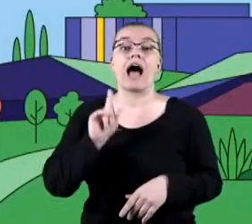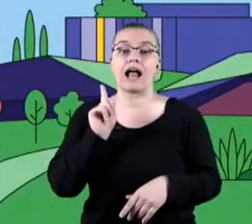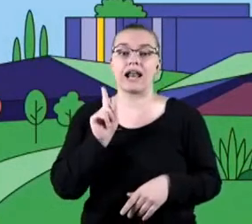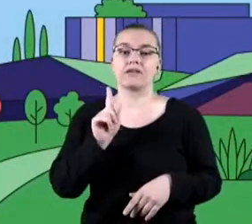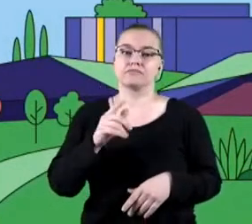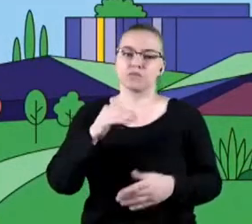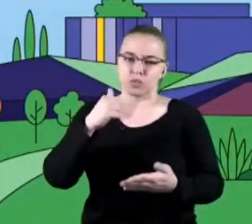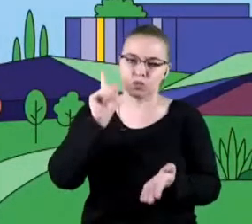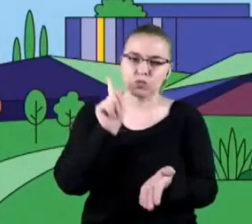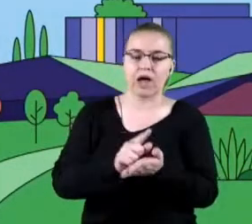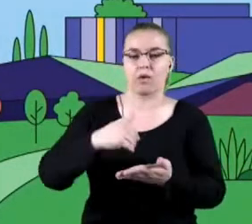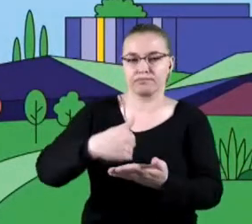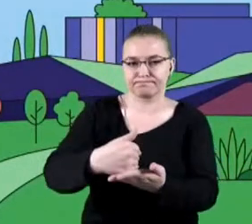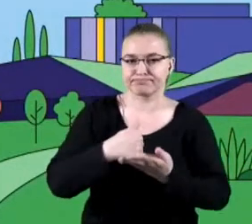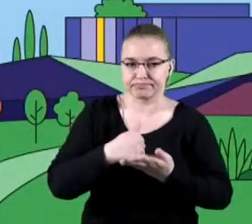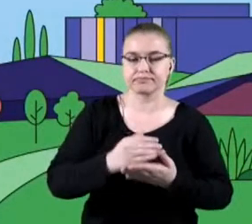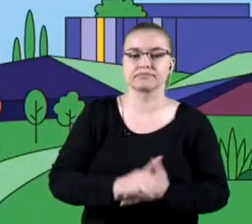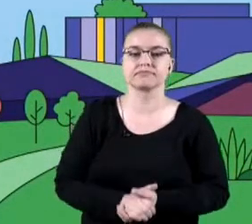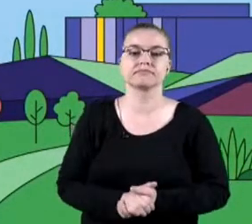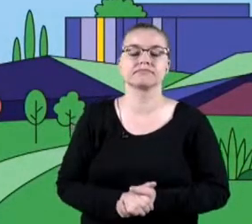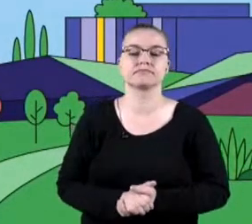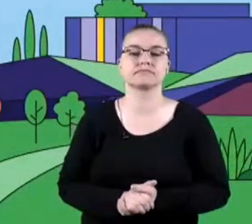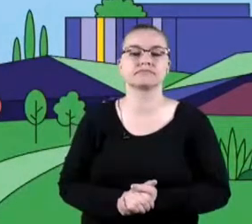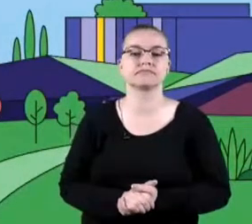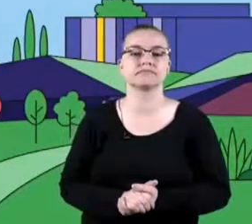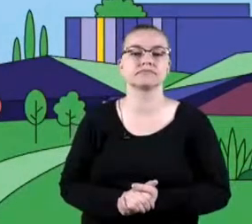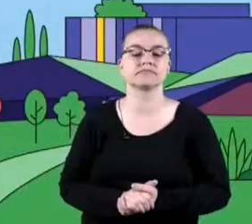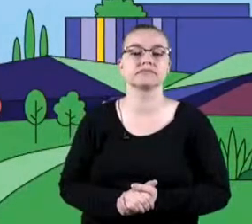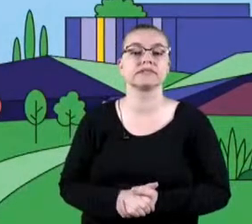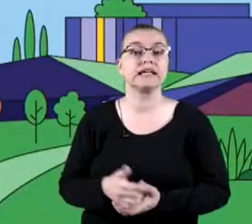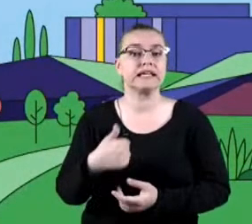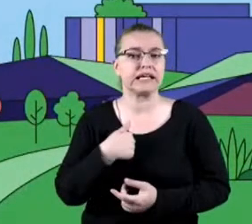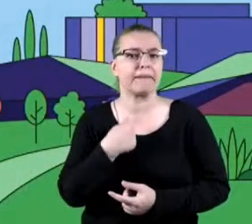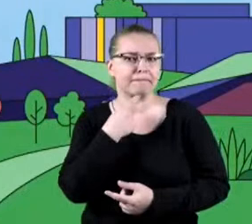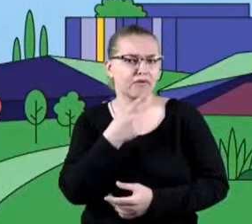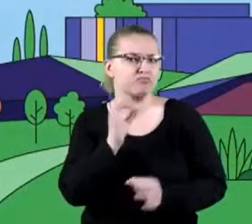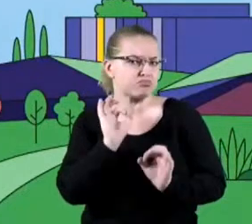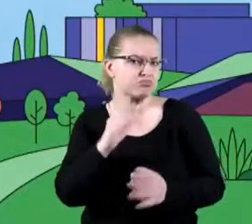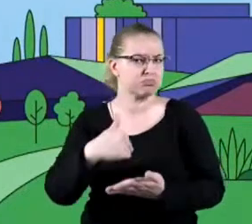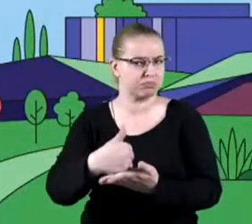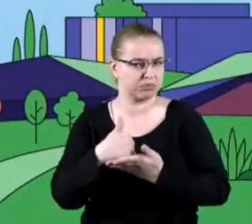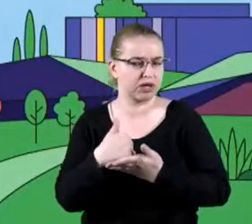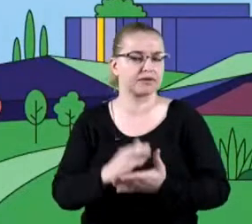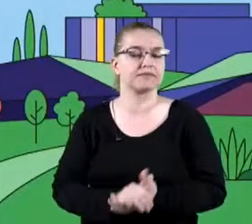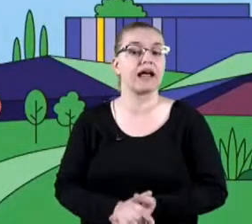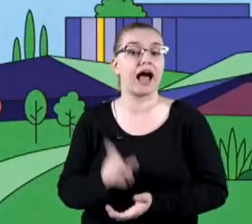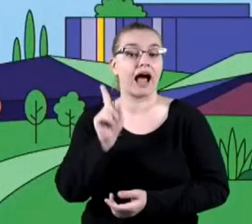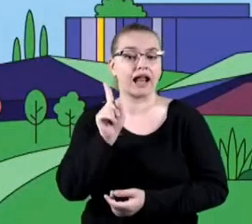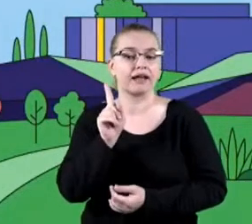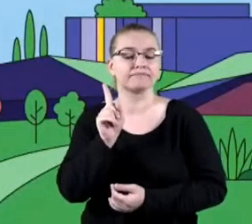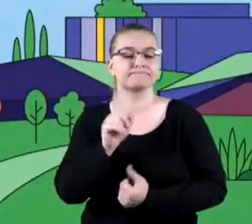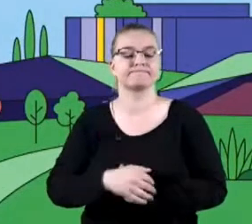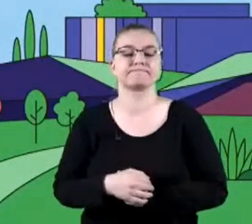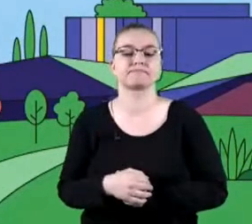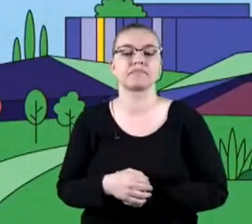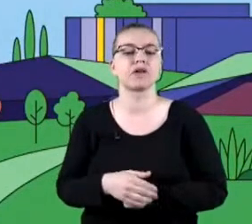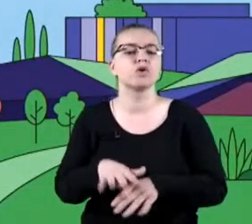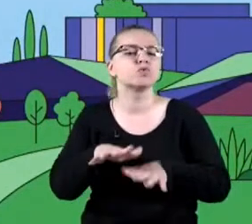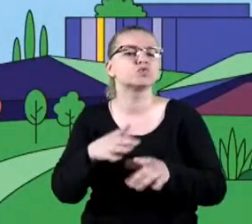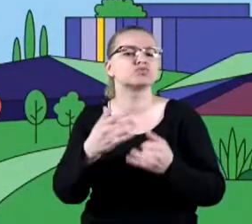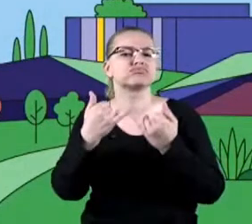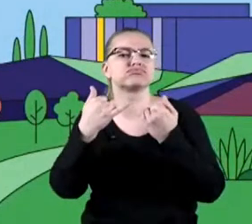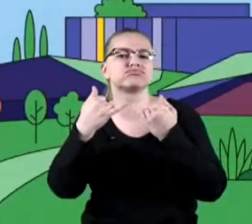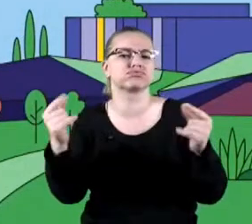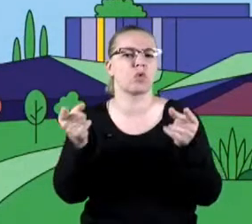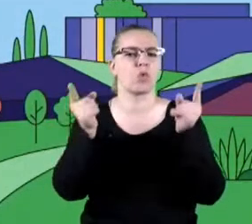situation? Alhamdulillah, I would say quite well. But then there are plenty of noises, especially from the